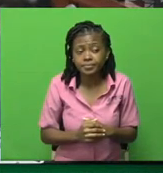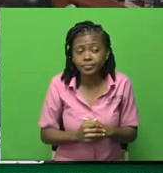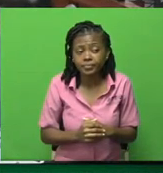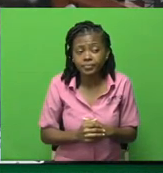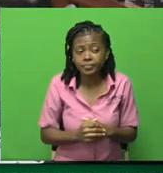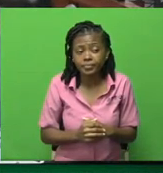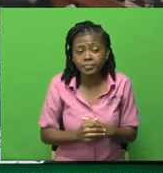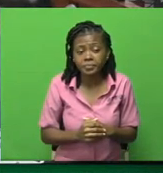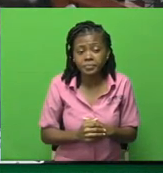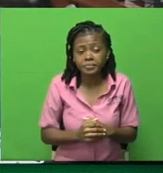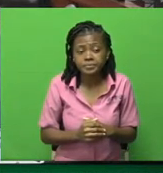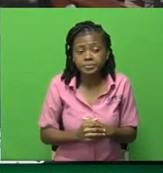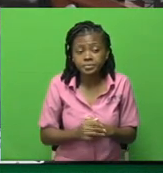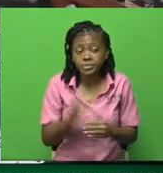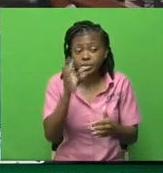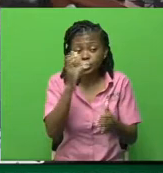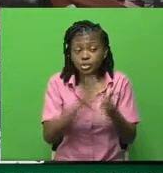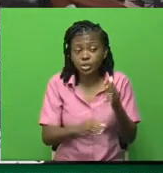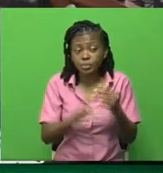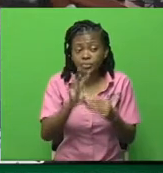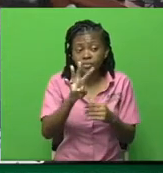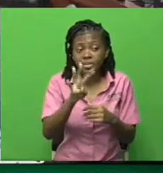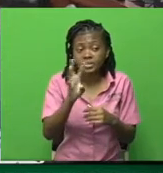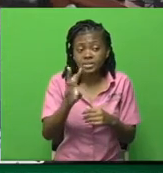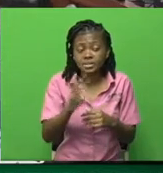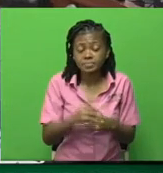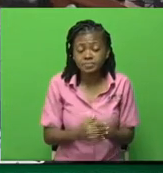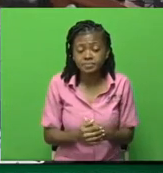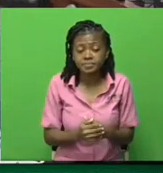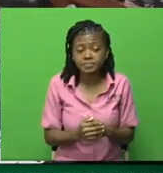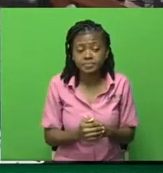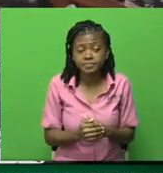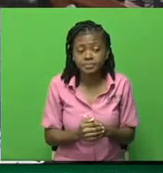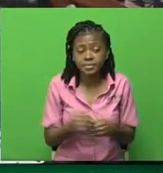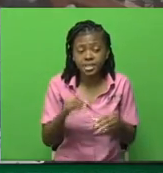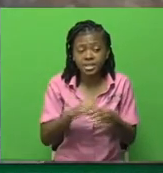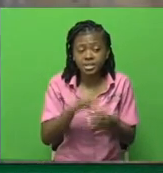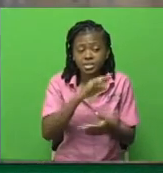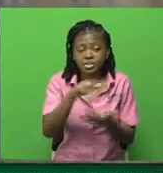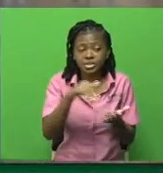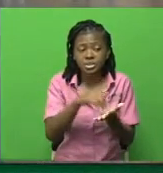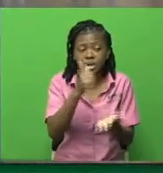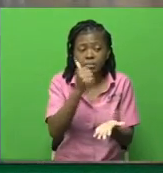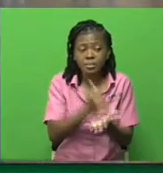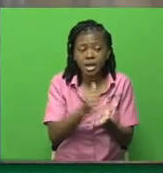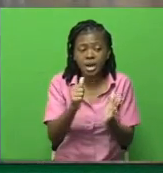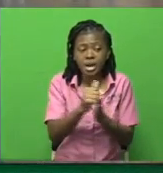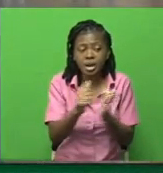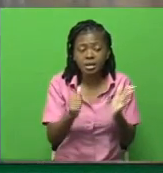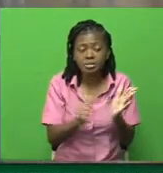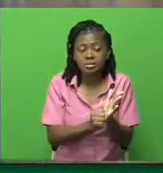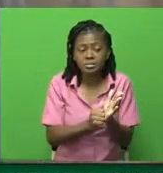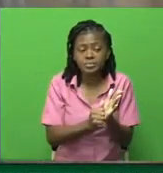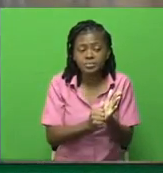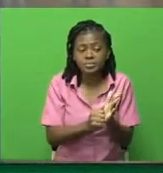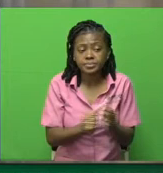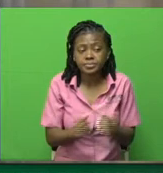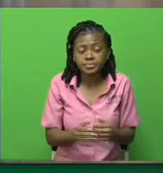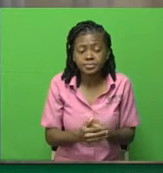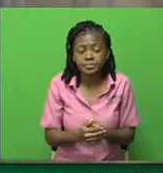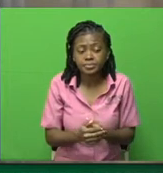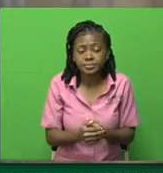section 46 of the Central Bank Act which governs this overdraft facility